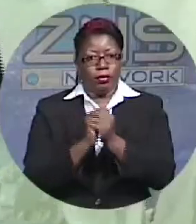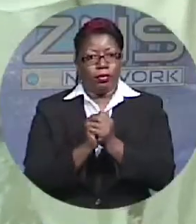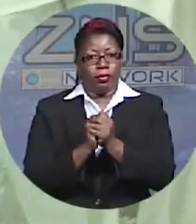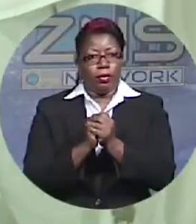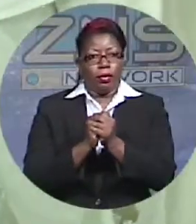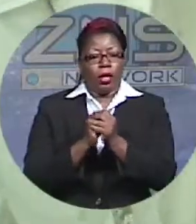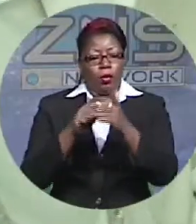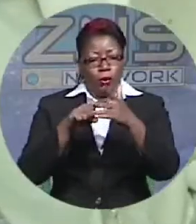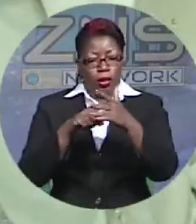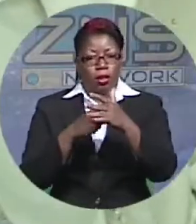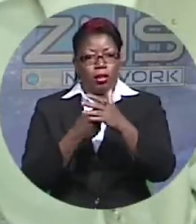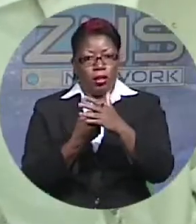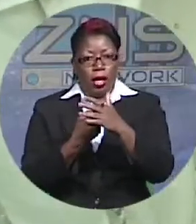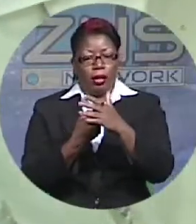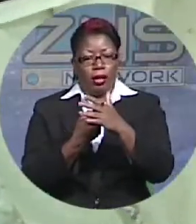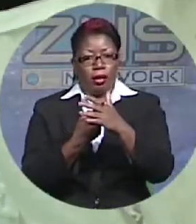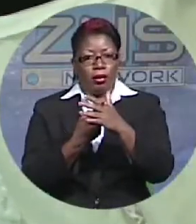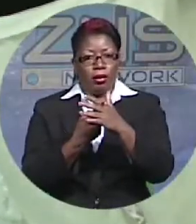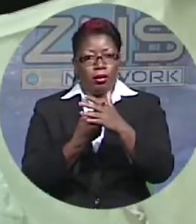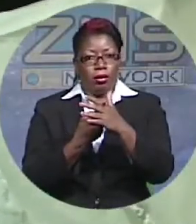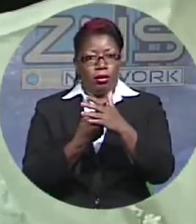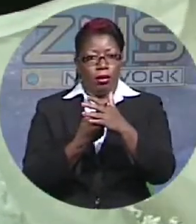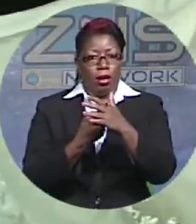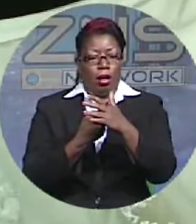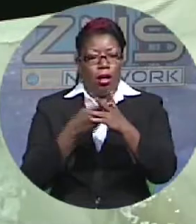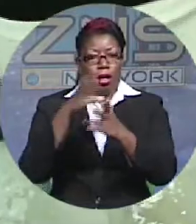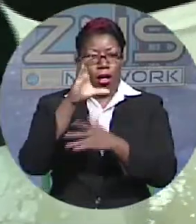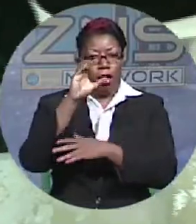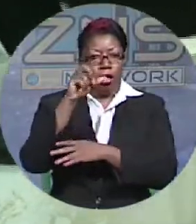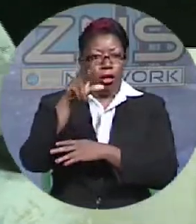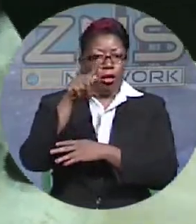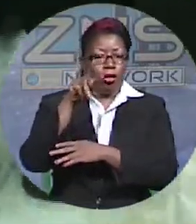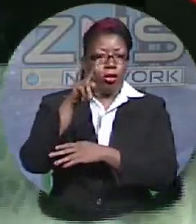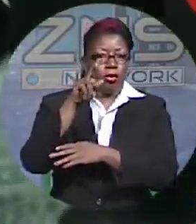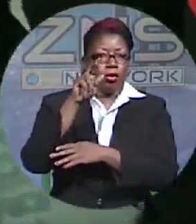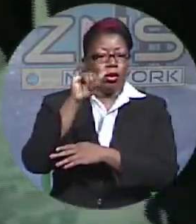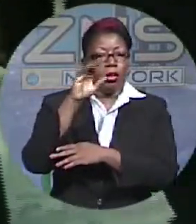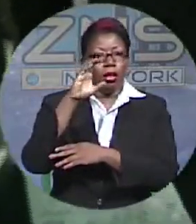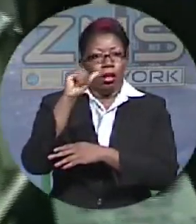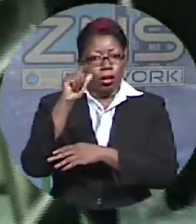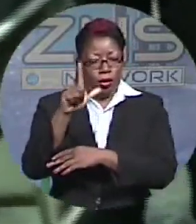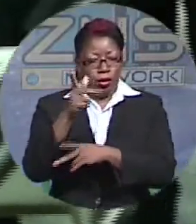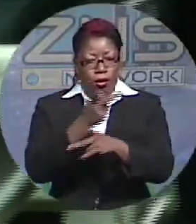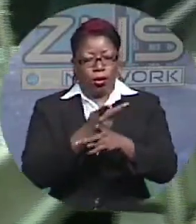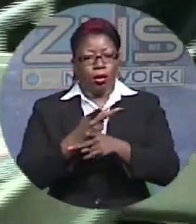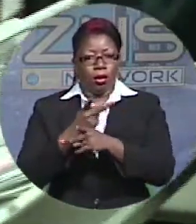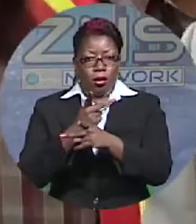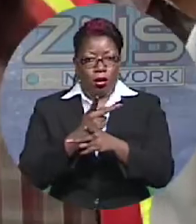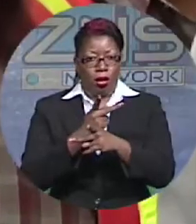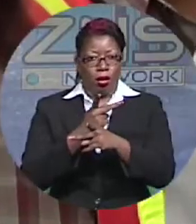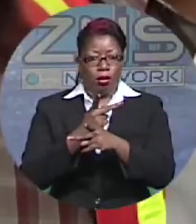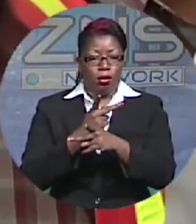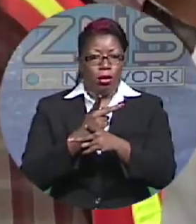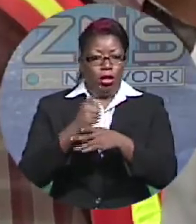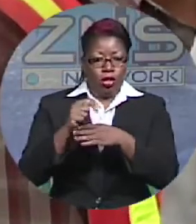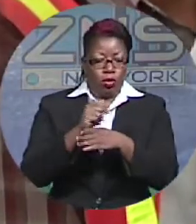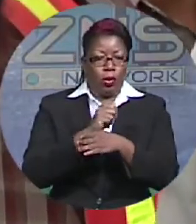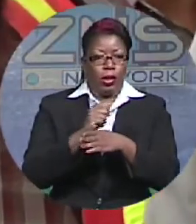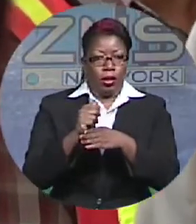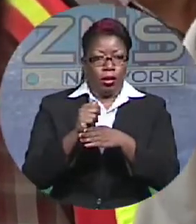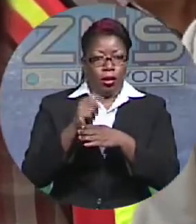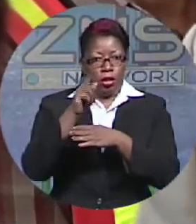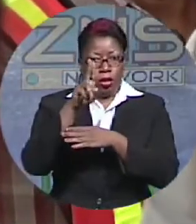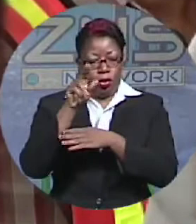care training program, which is certified by the Royal College in the United Kingdom. And so training is